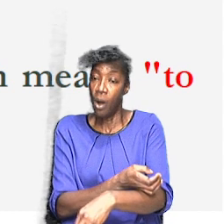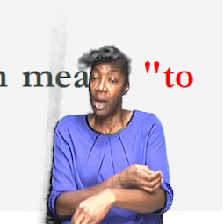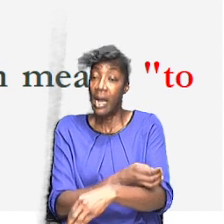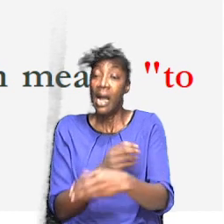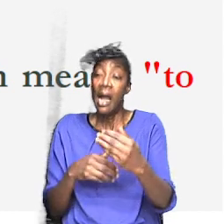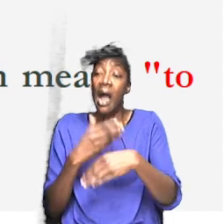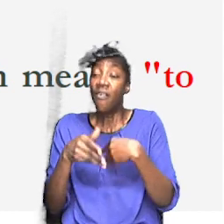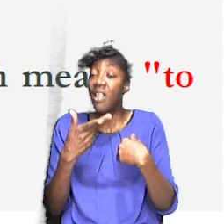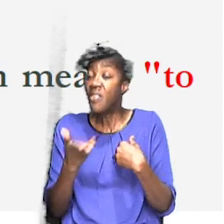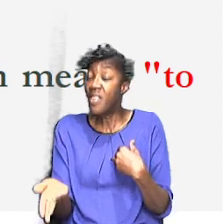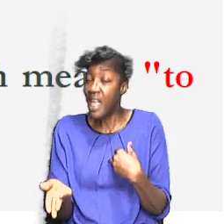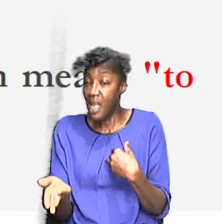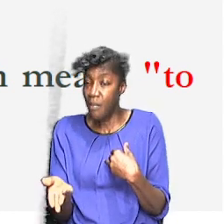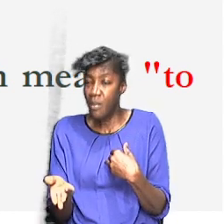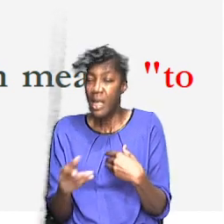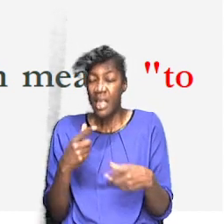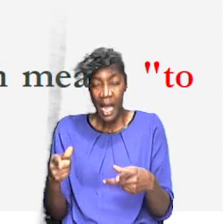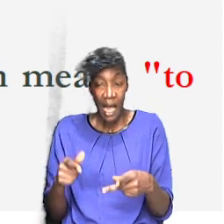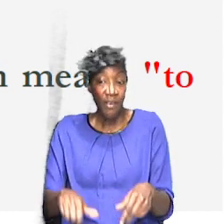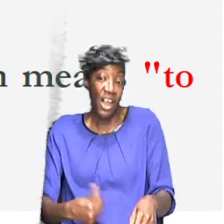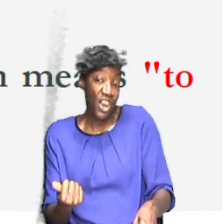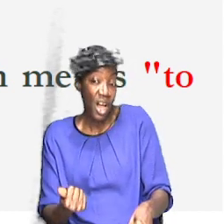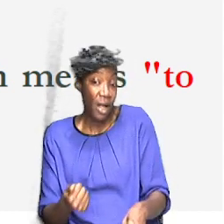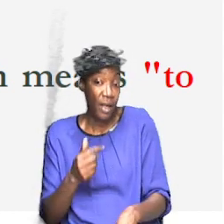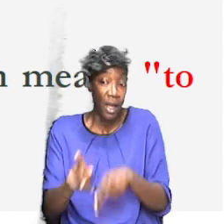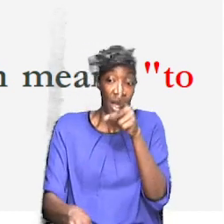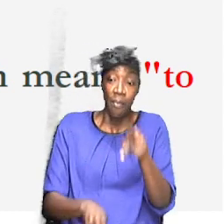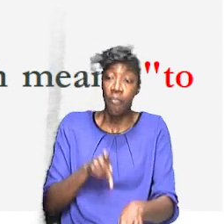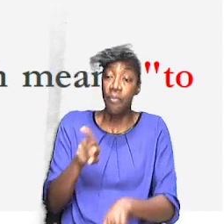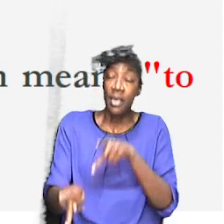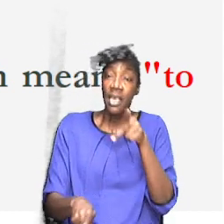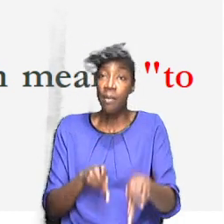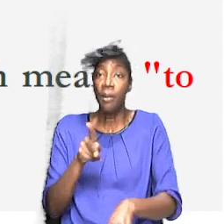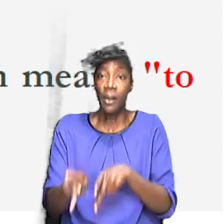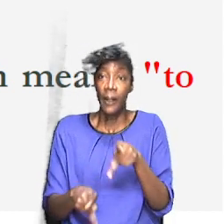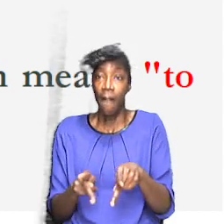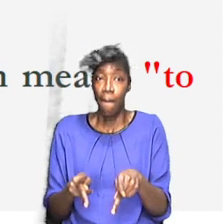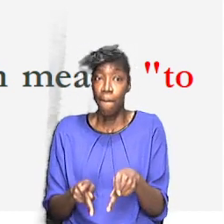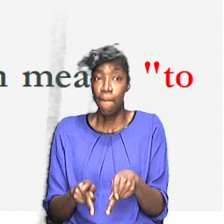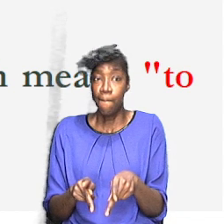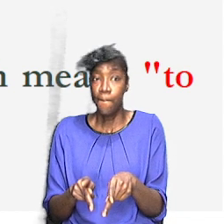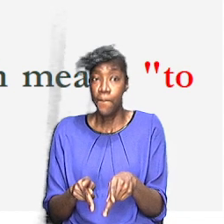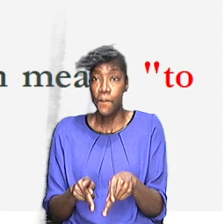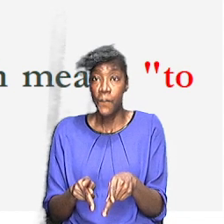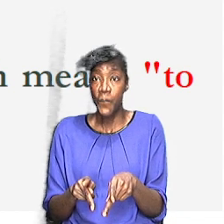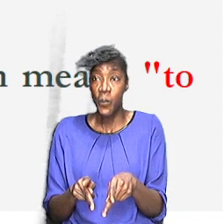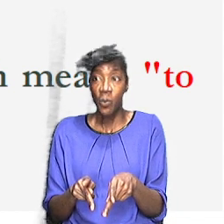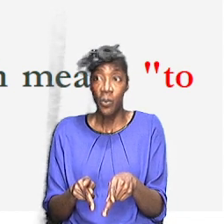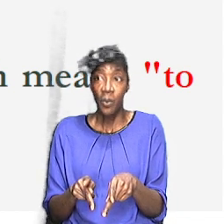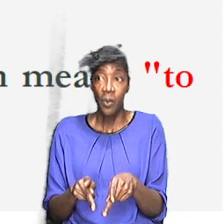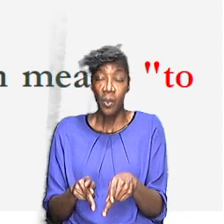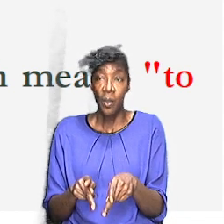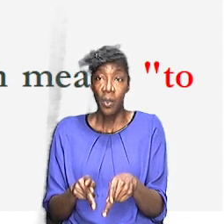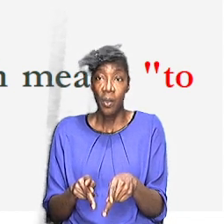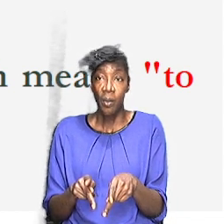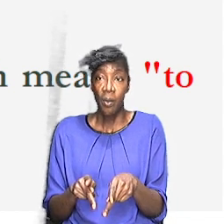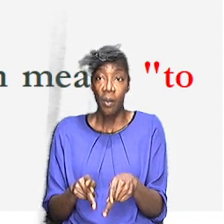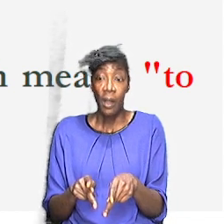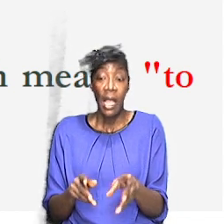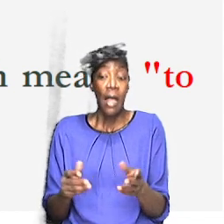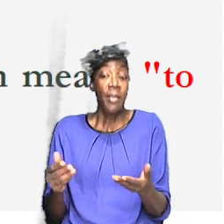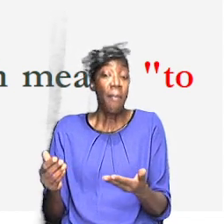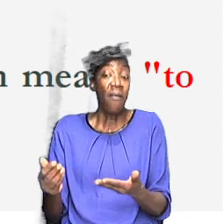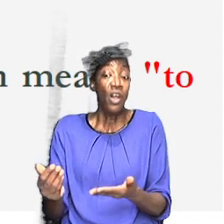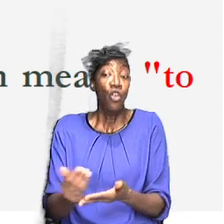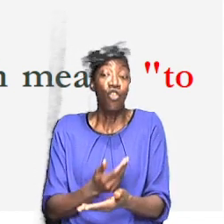you had what was called the Grecians. Amen. And that was under Alexander the Great. And the Grecian Empire, amen, at some